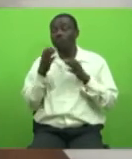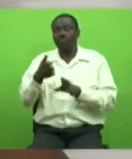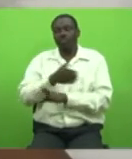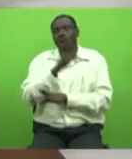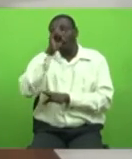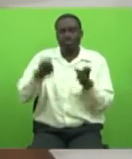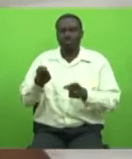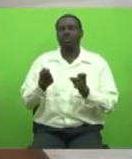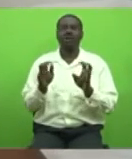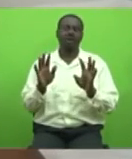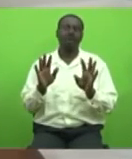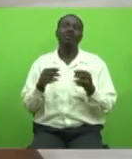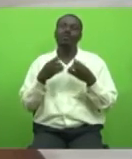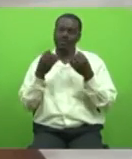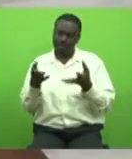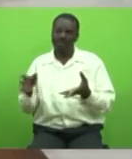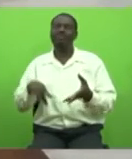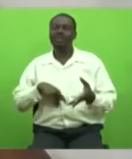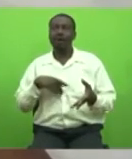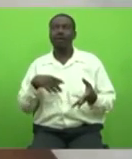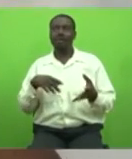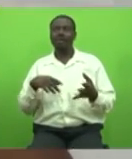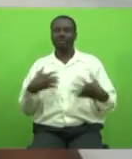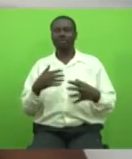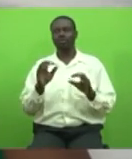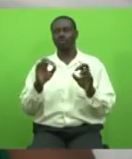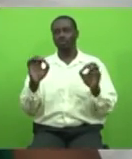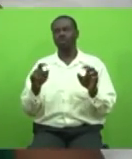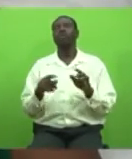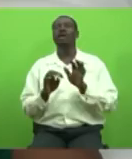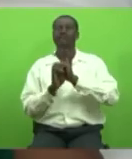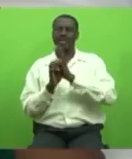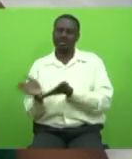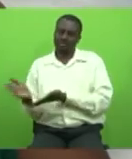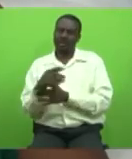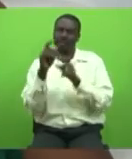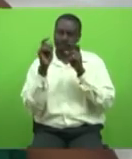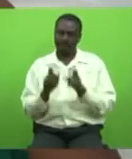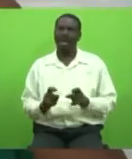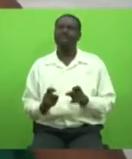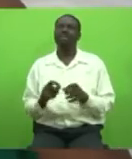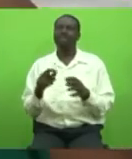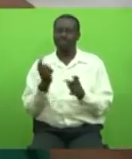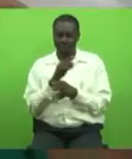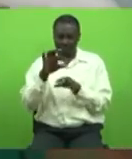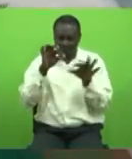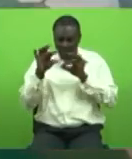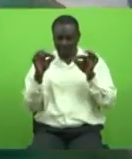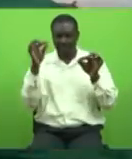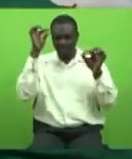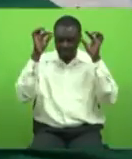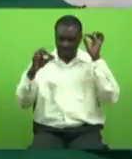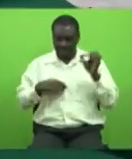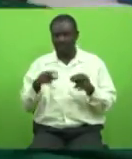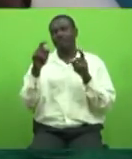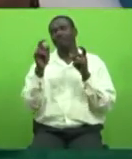medical and forensic specimens should be collected during the course of the examination. We have gotten some pieces